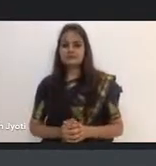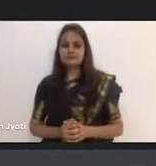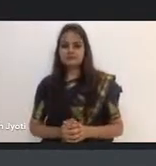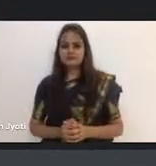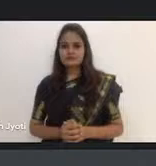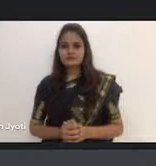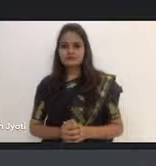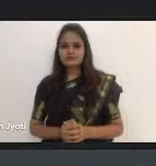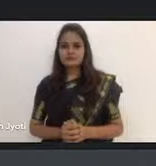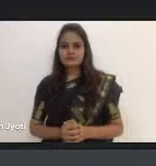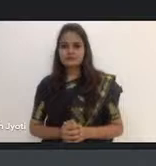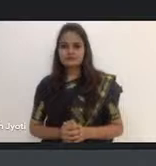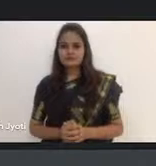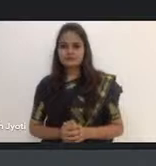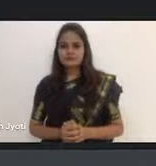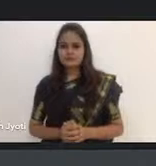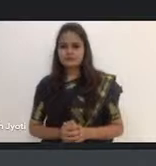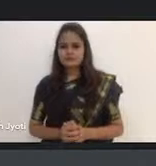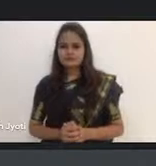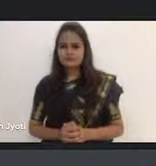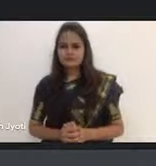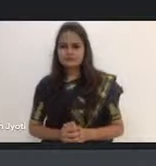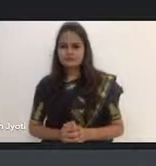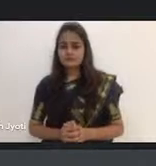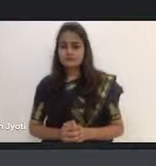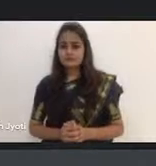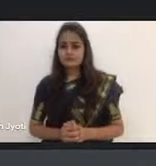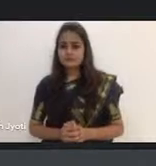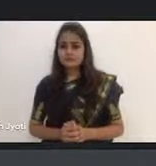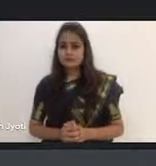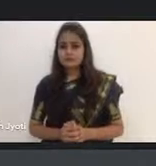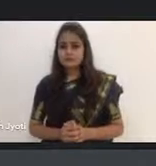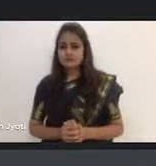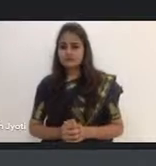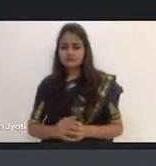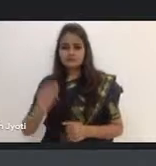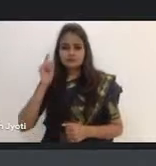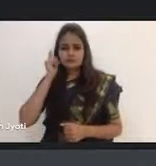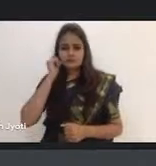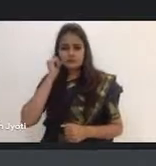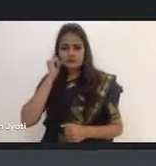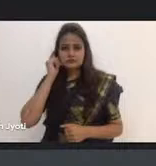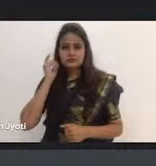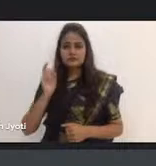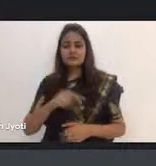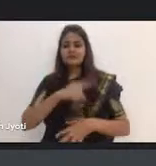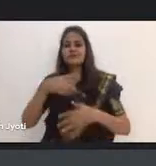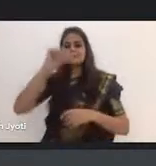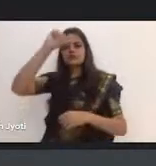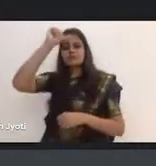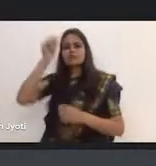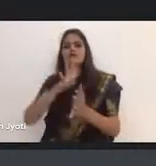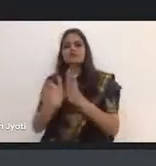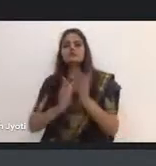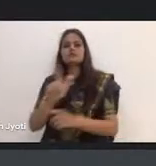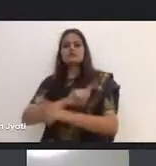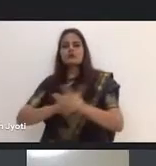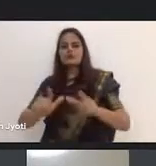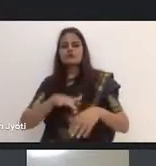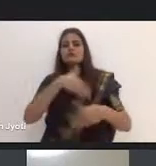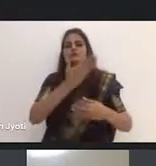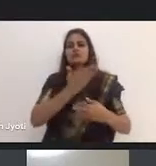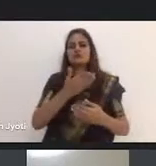since there is no direct relationship between, say, Hindi and Indian Sign Language, or between BSL